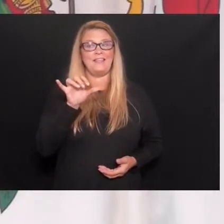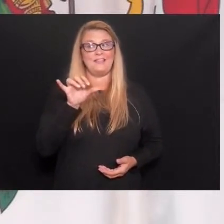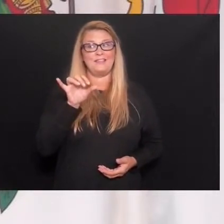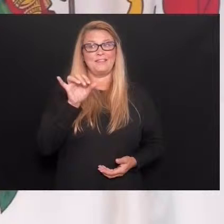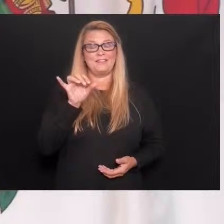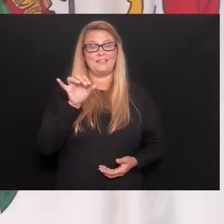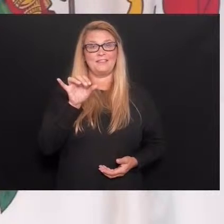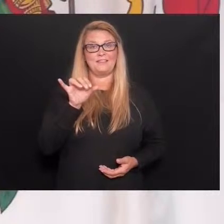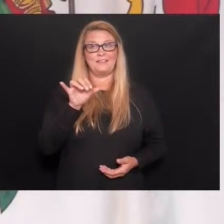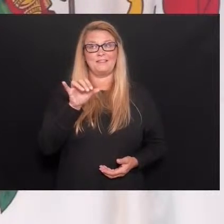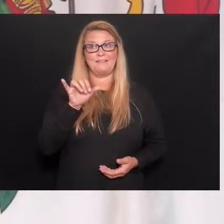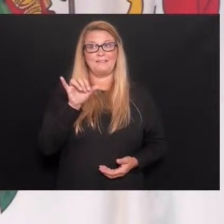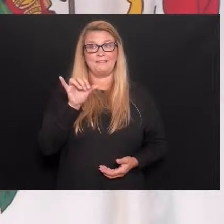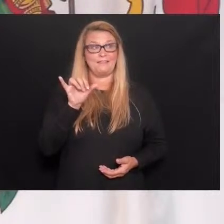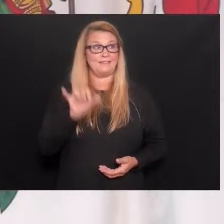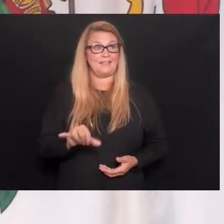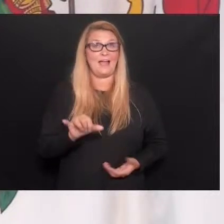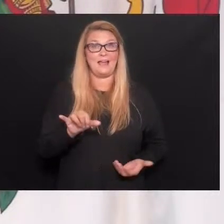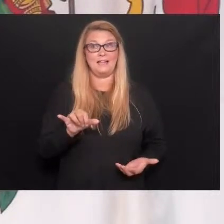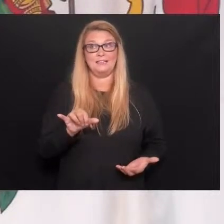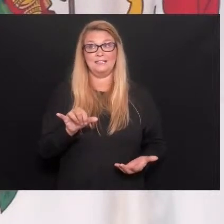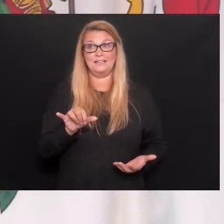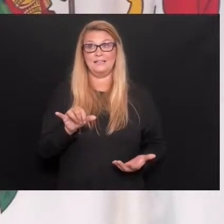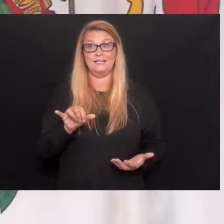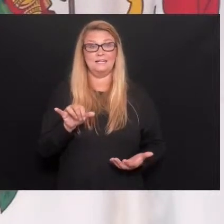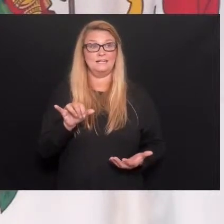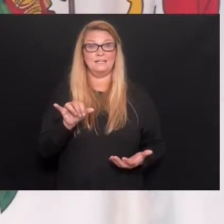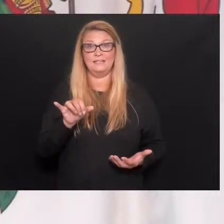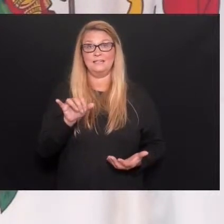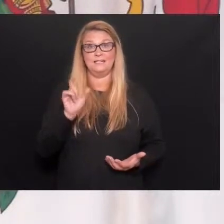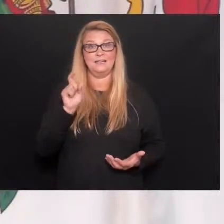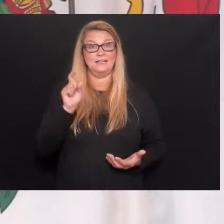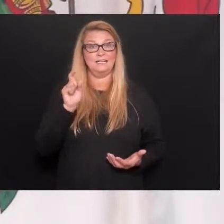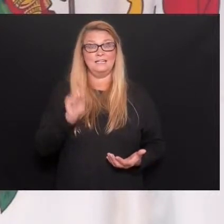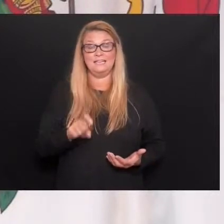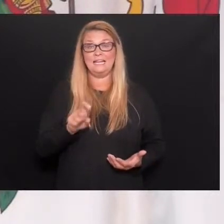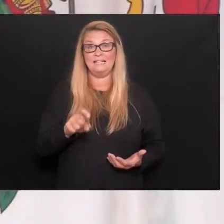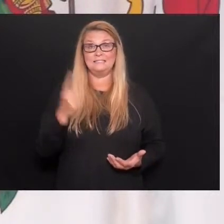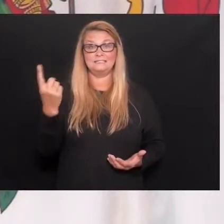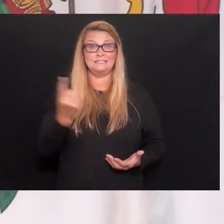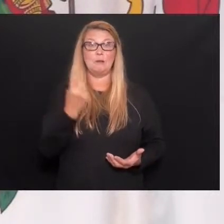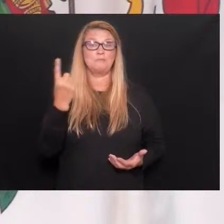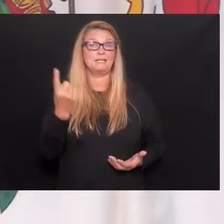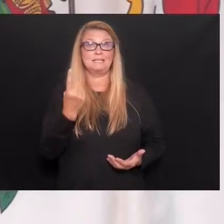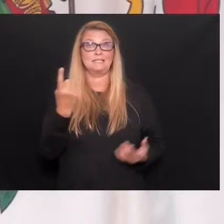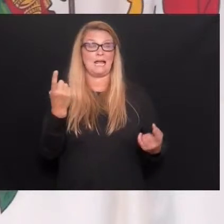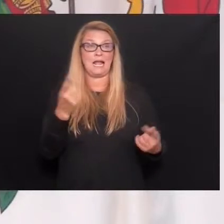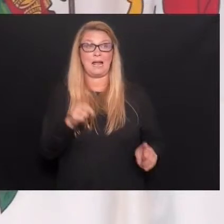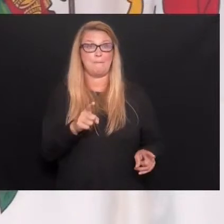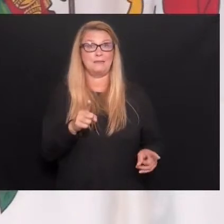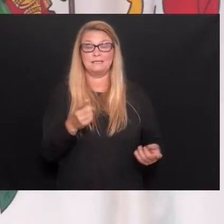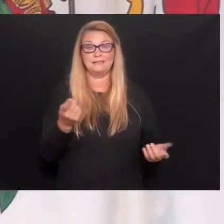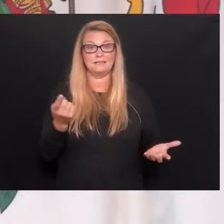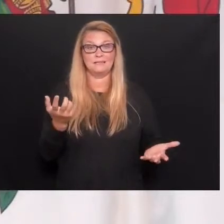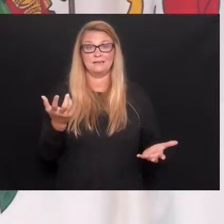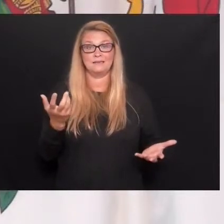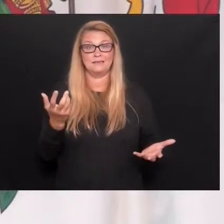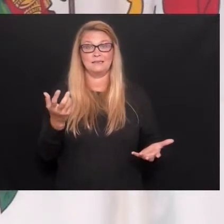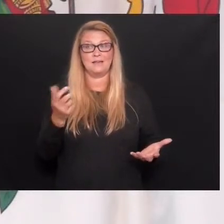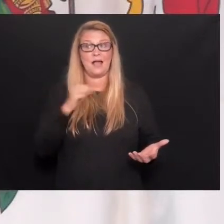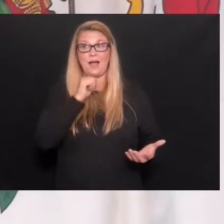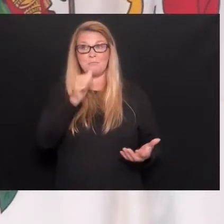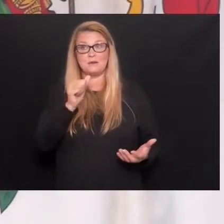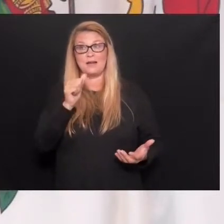reality tomorrow, unless somebody really gets off their butt and really moves, I'm not